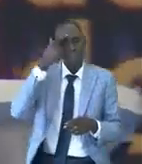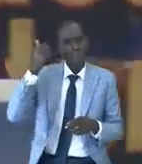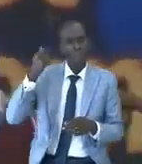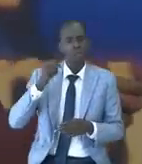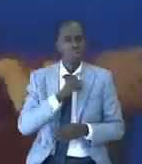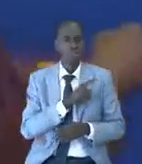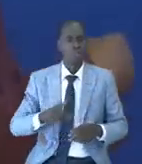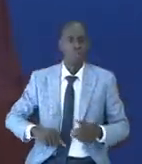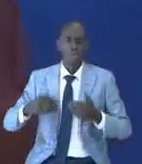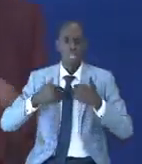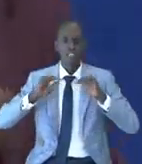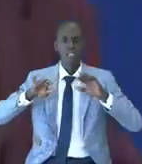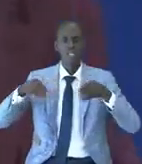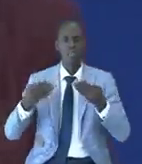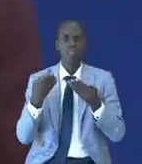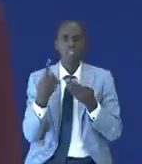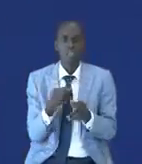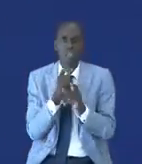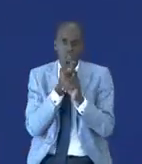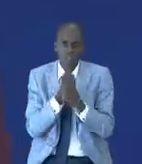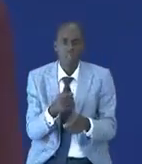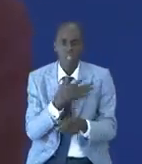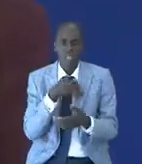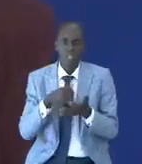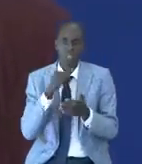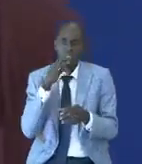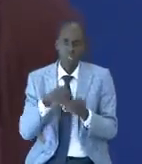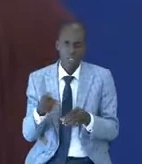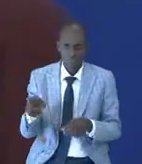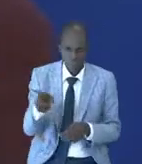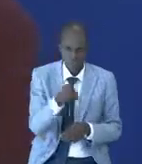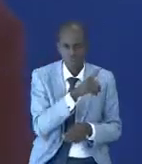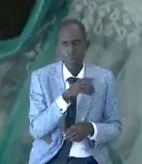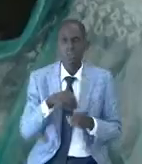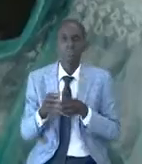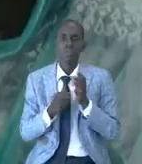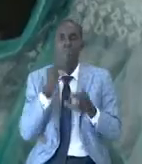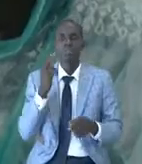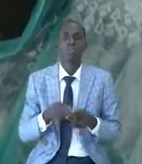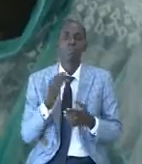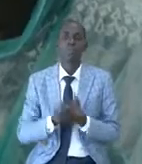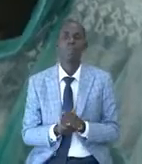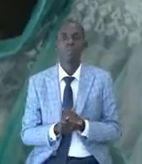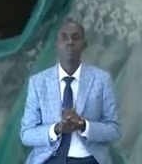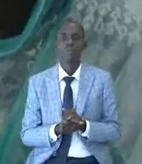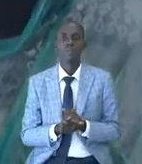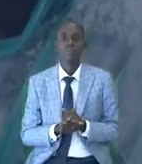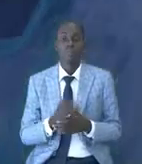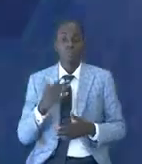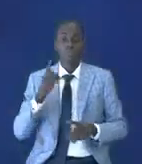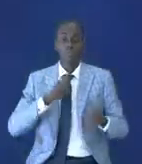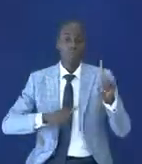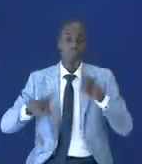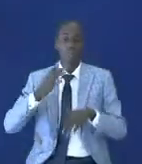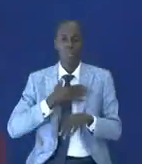the gift inside you there. That gift will come out. My gift will